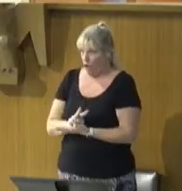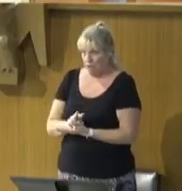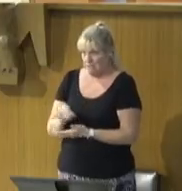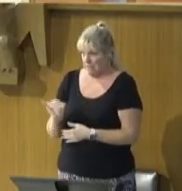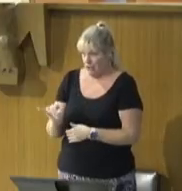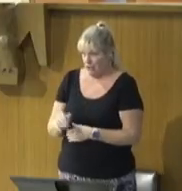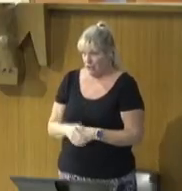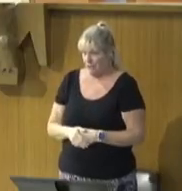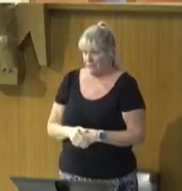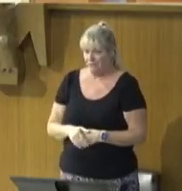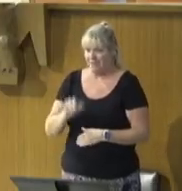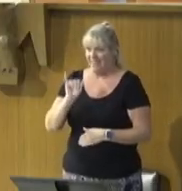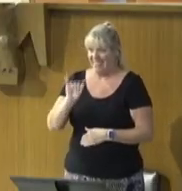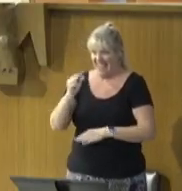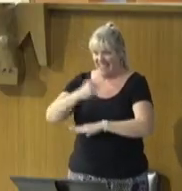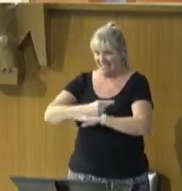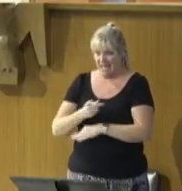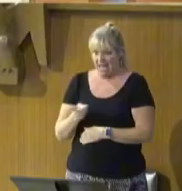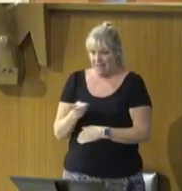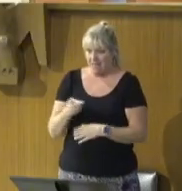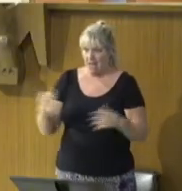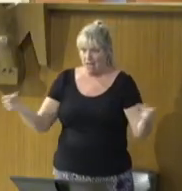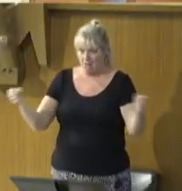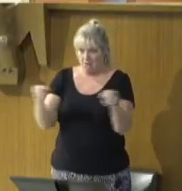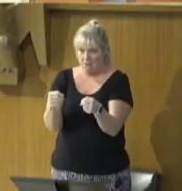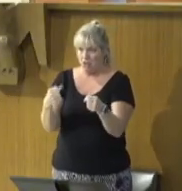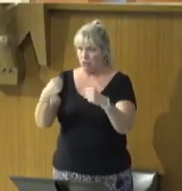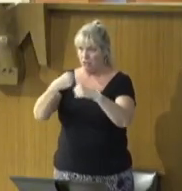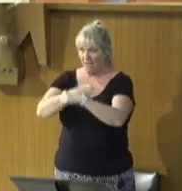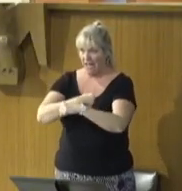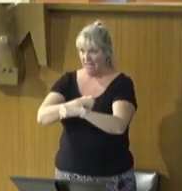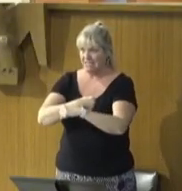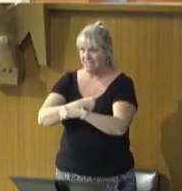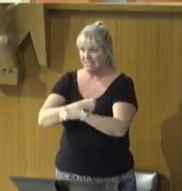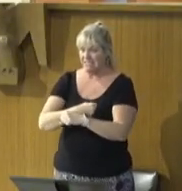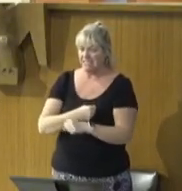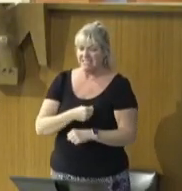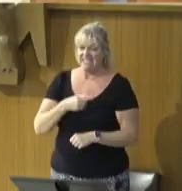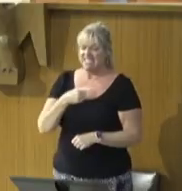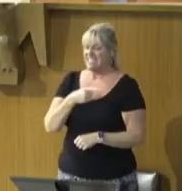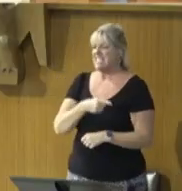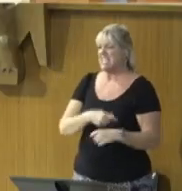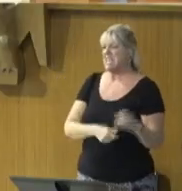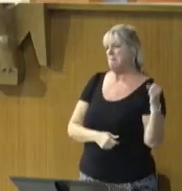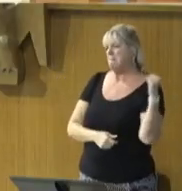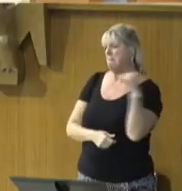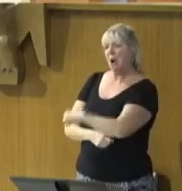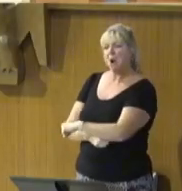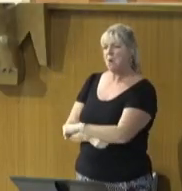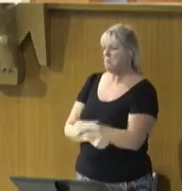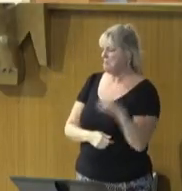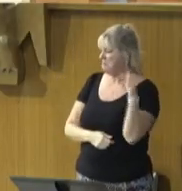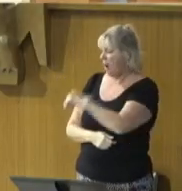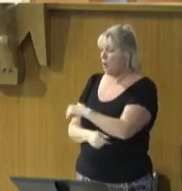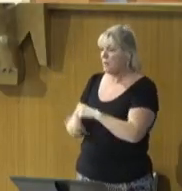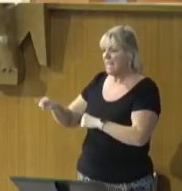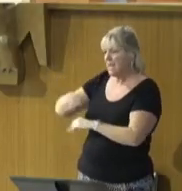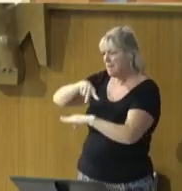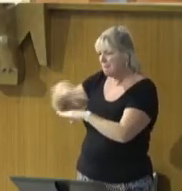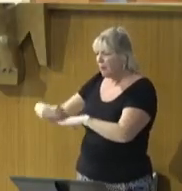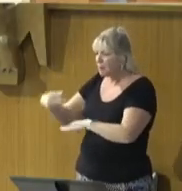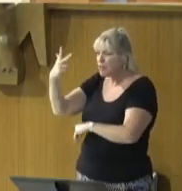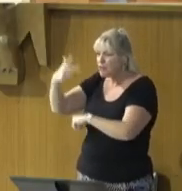While on the day of the fight, Jack Johnson dominated. He knocked Jeffries down a total of three